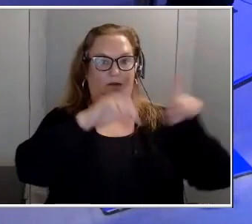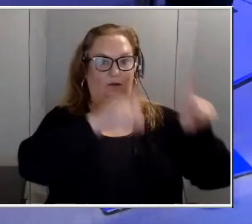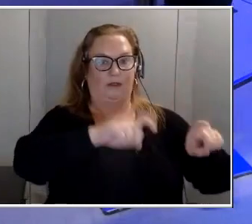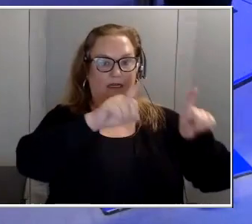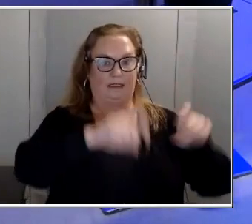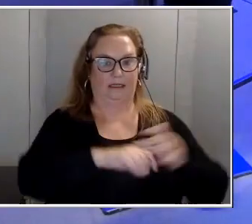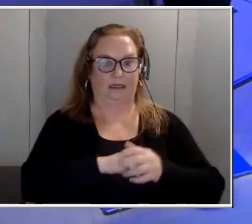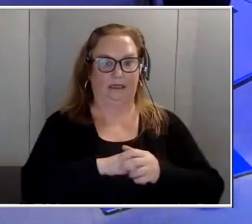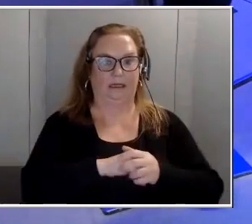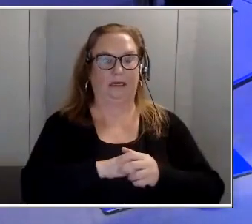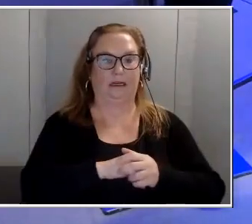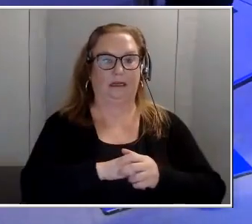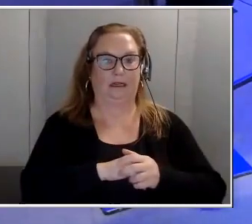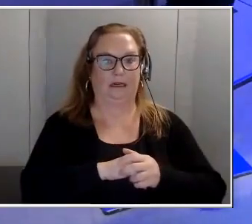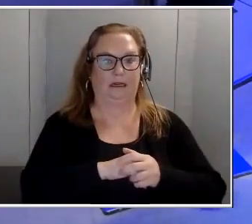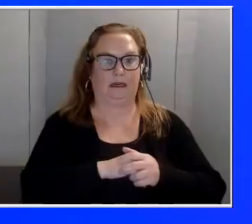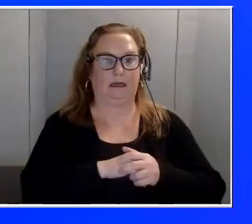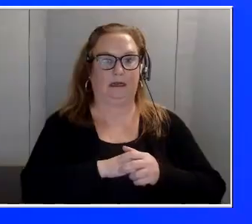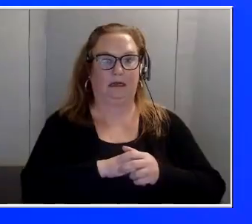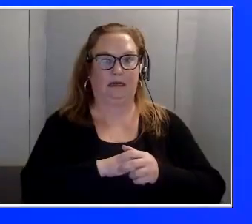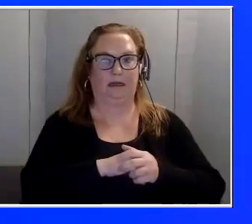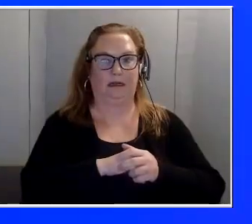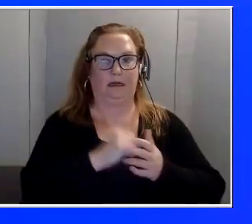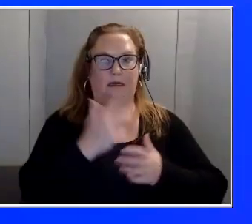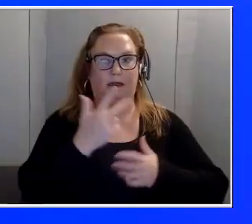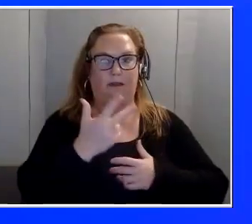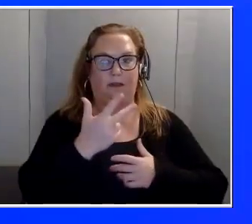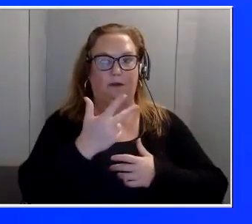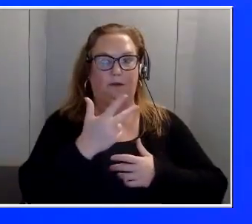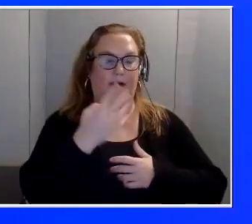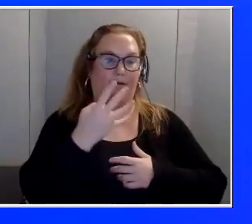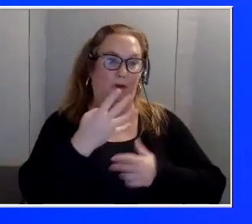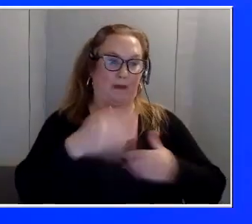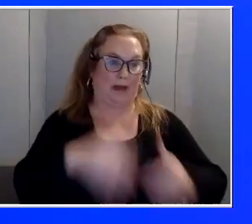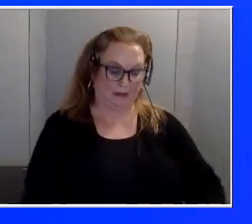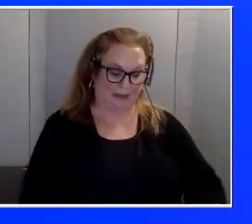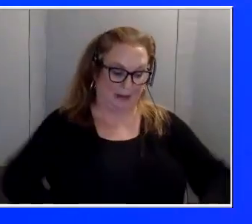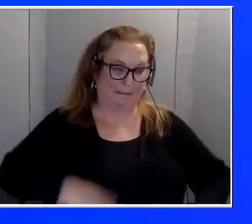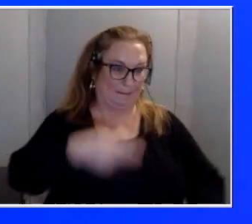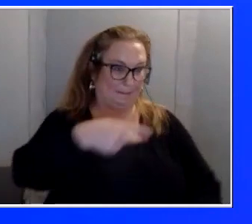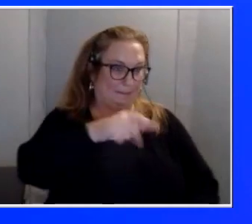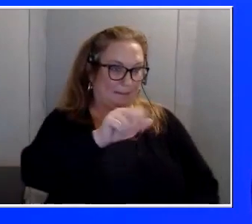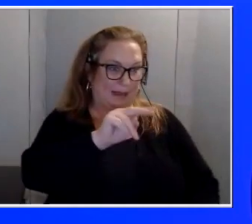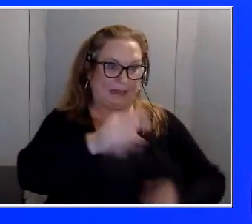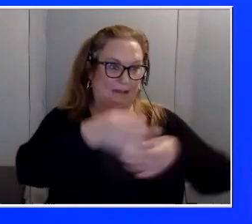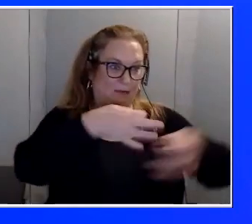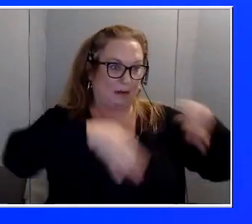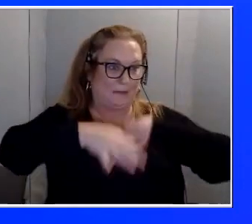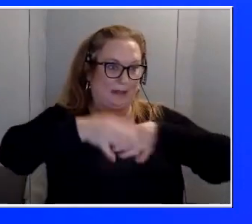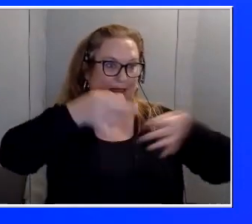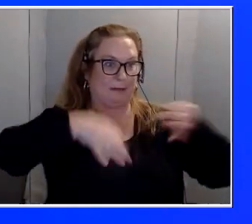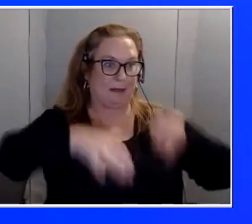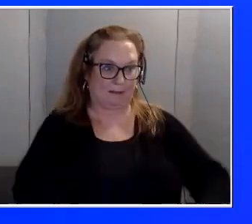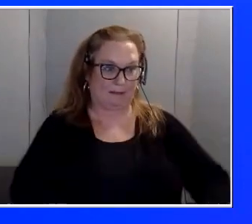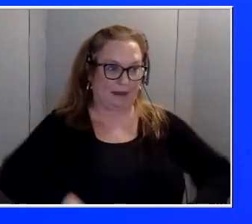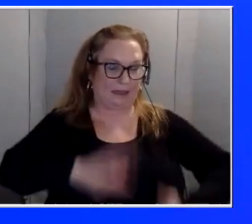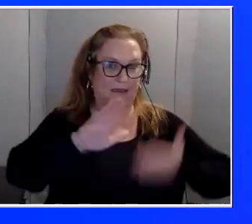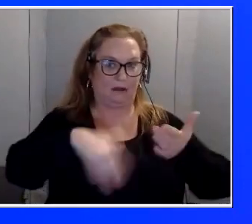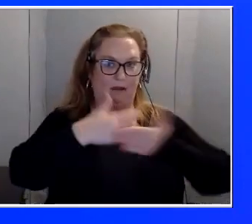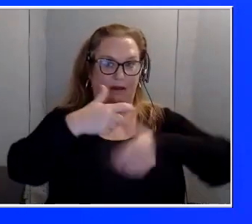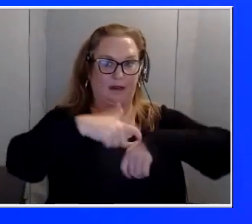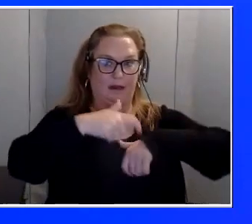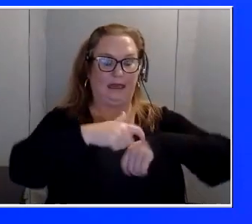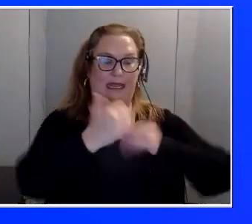I would have to pack 3 or 4 pairs of pants with me all the time. It was limiting my